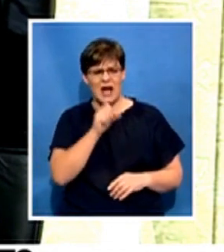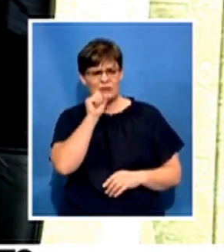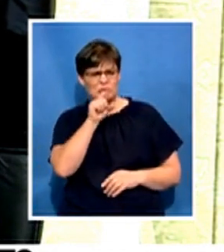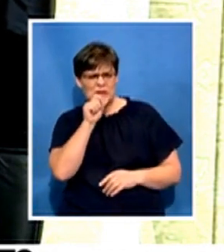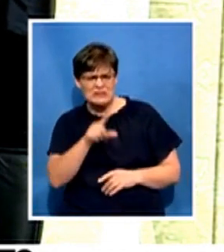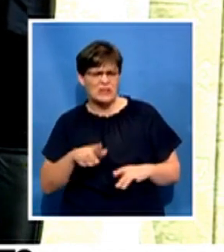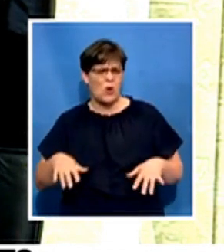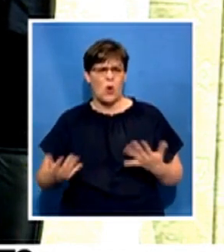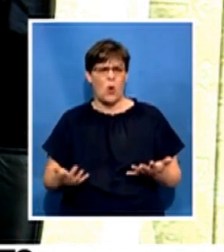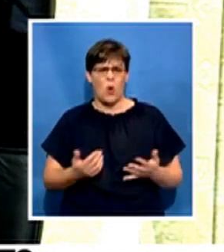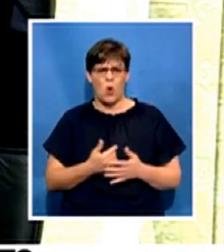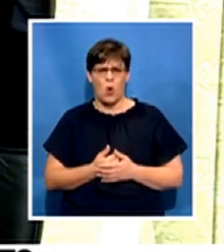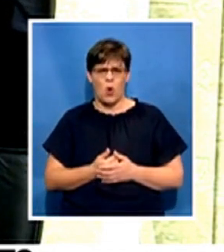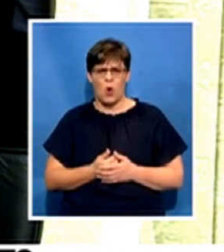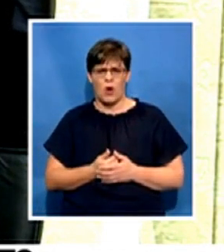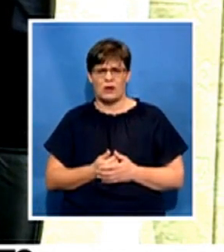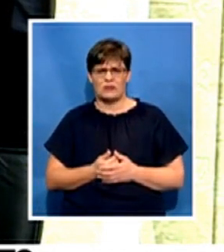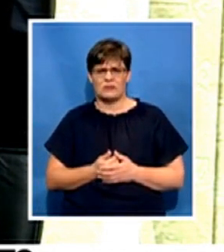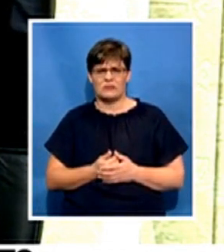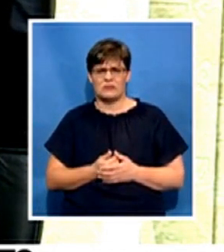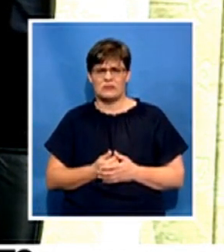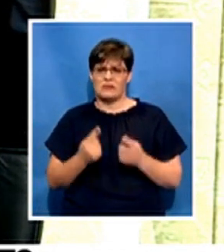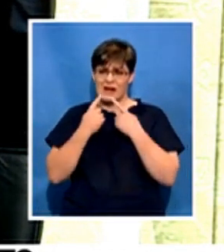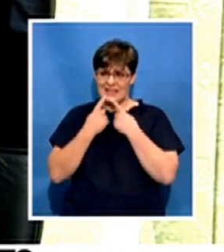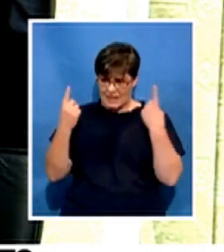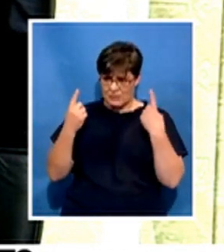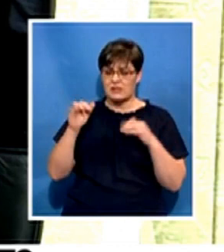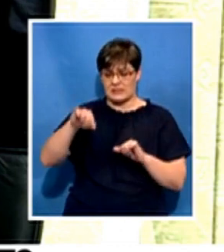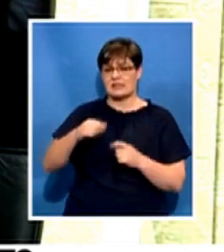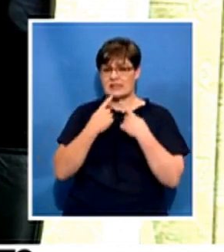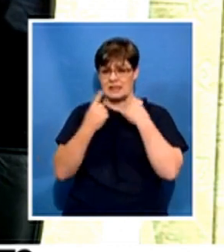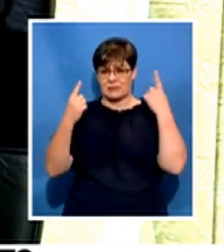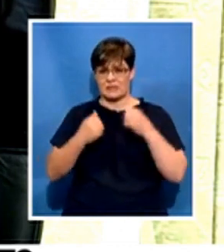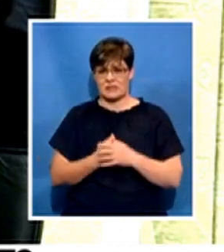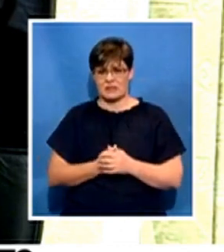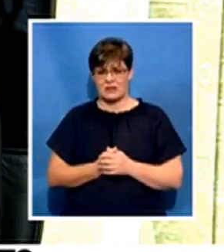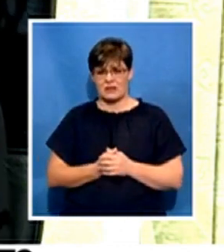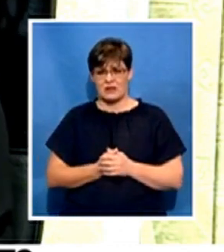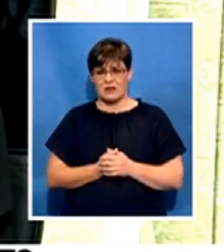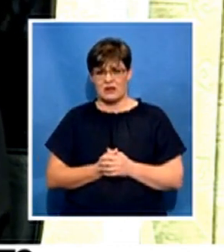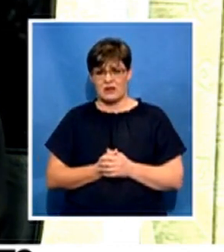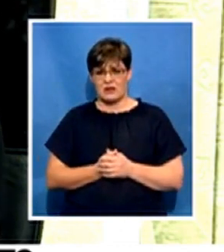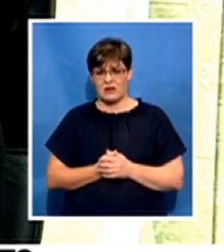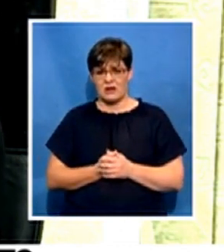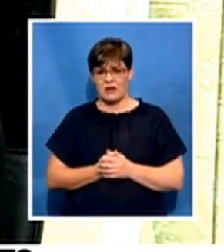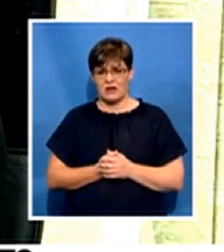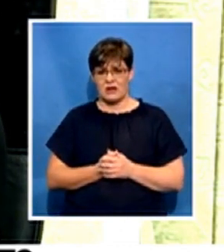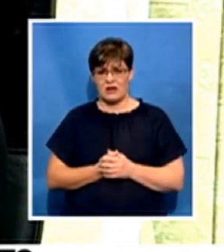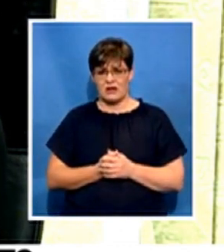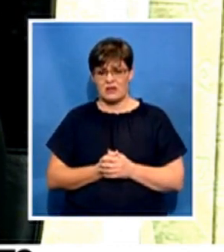it was a statement. It was a statement. I think he was speaking to Bloomberg. The problem is that he's the finance